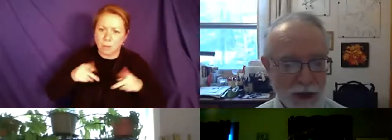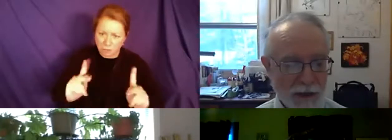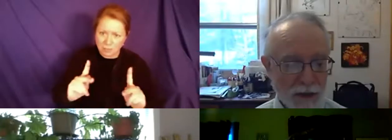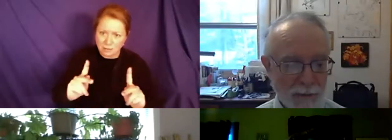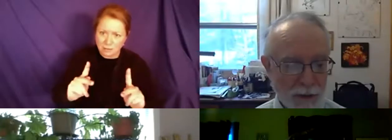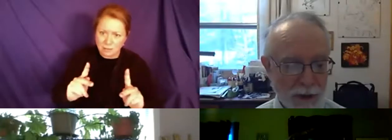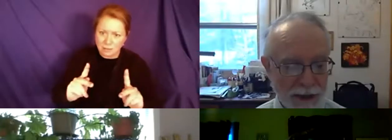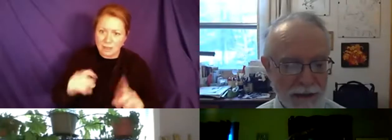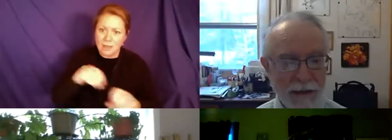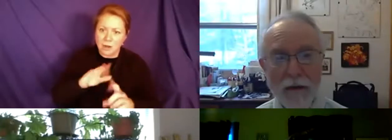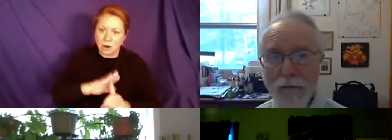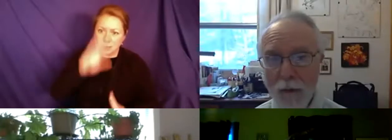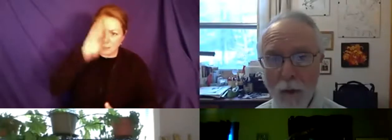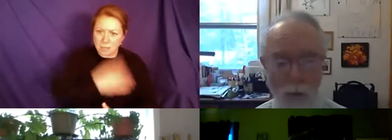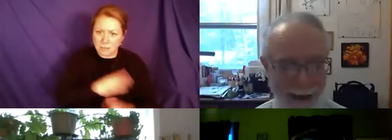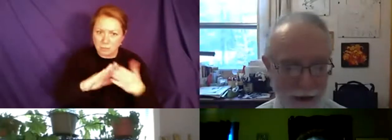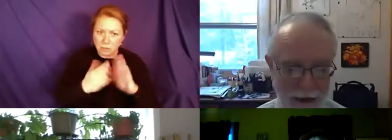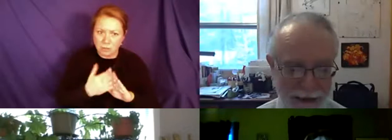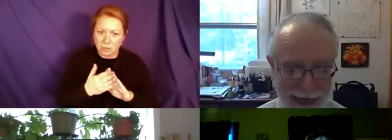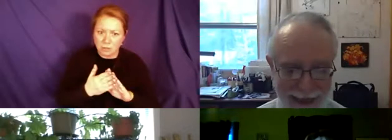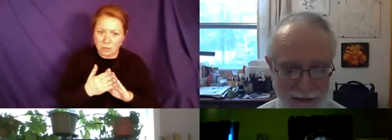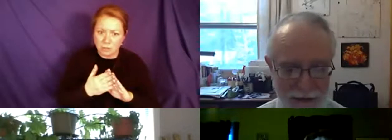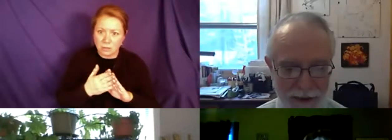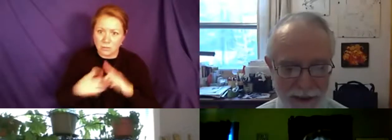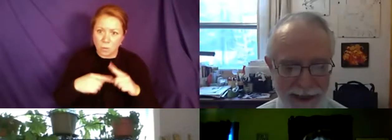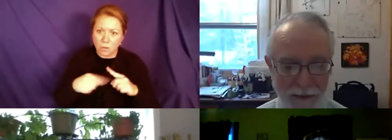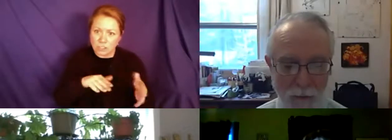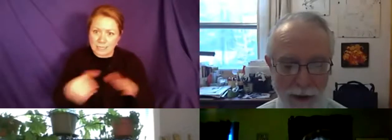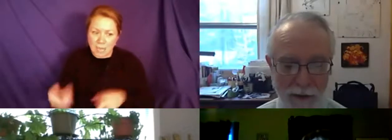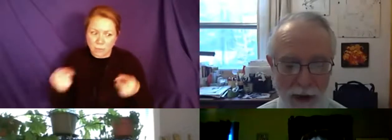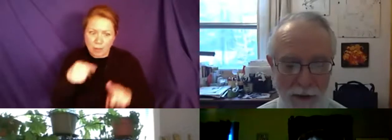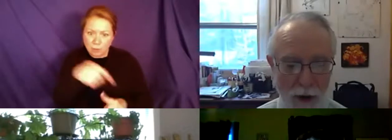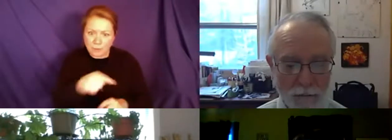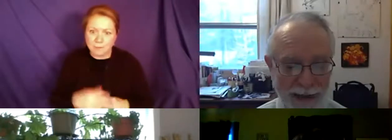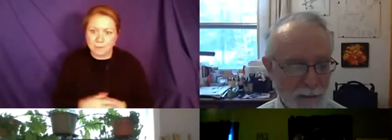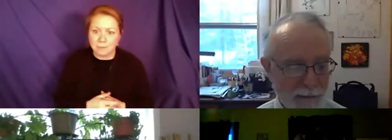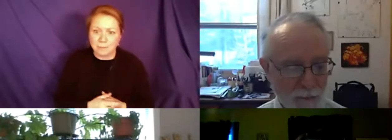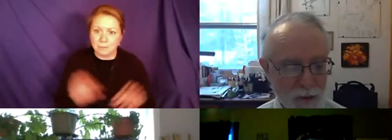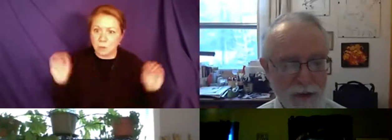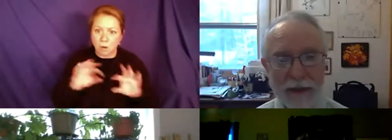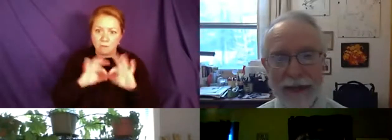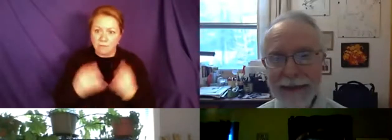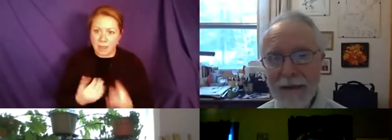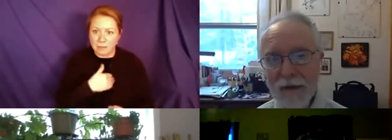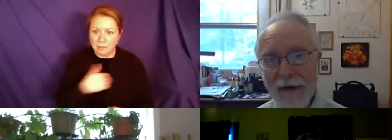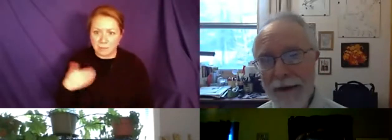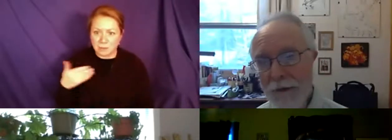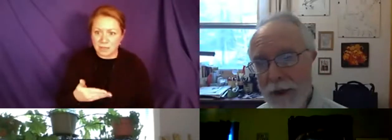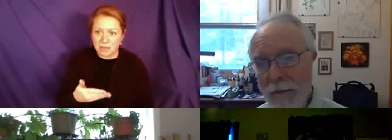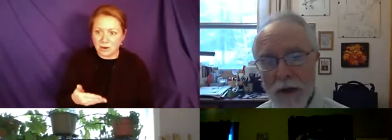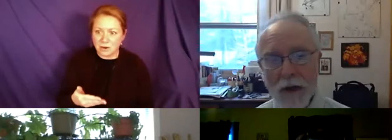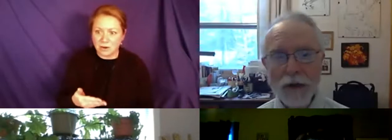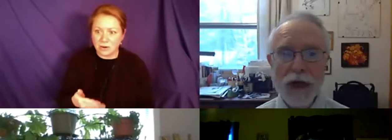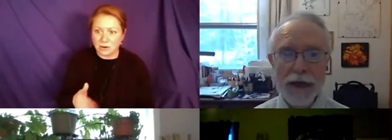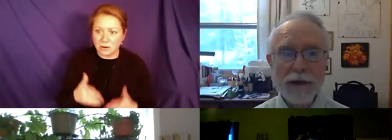her son's community for when she dies and when there are no family members that can provide for